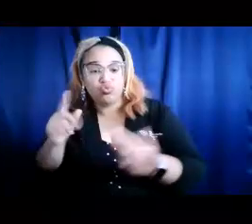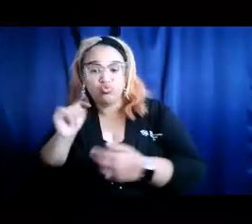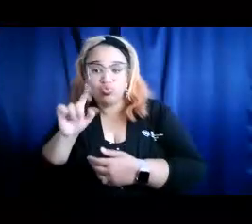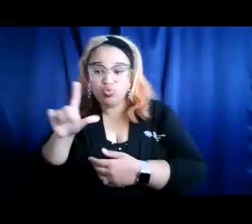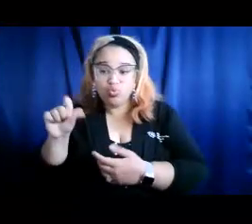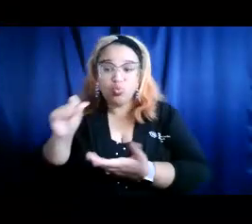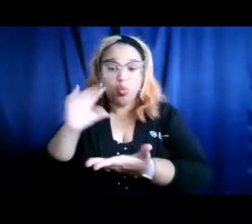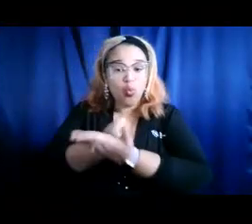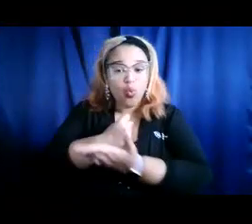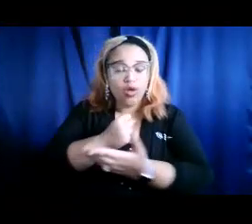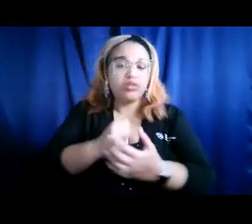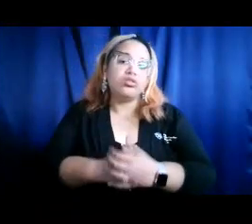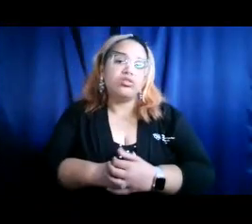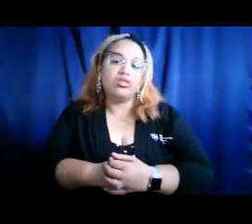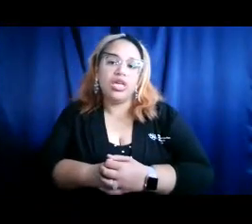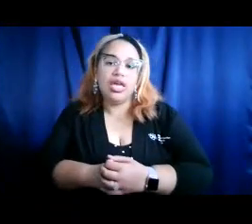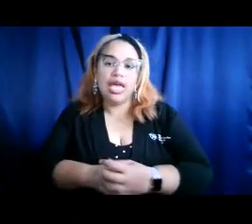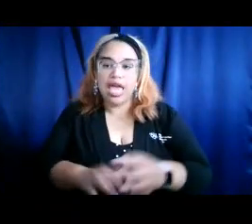Yes.